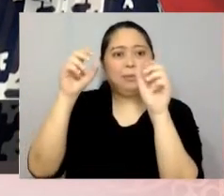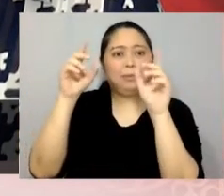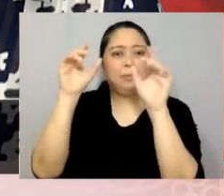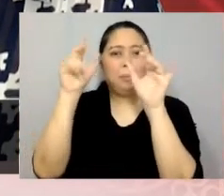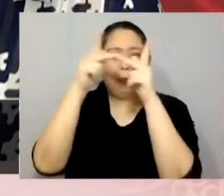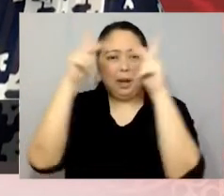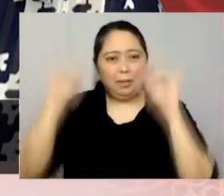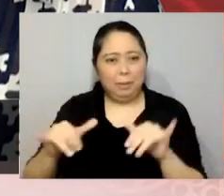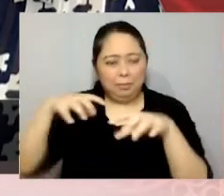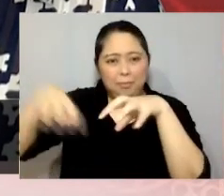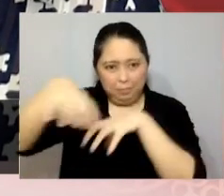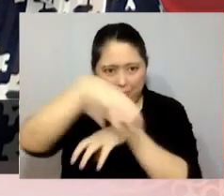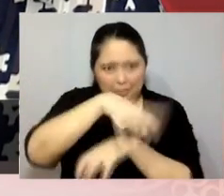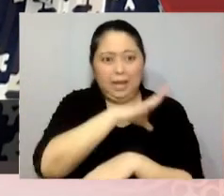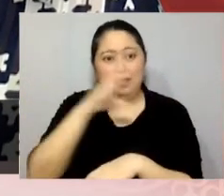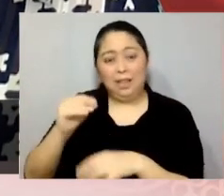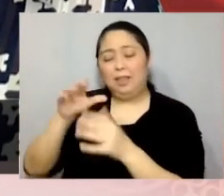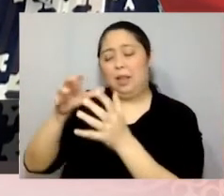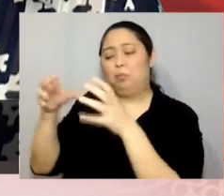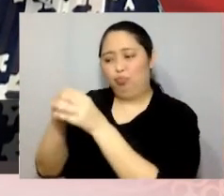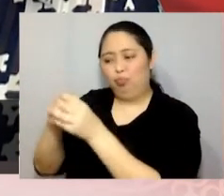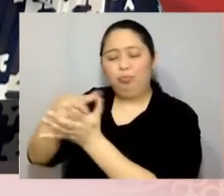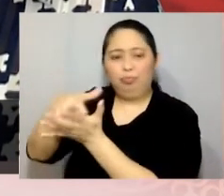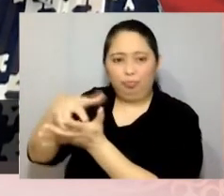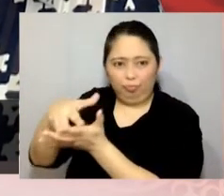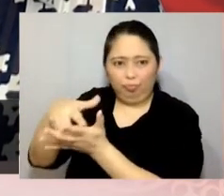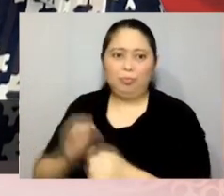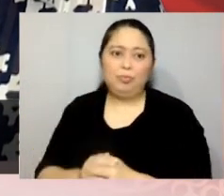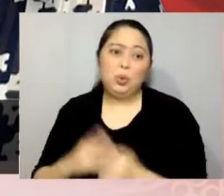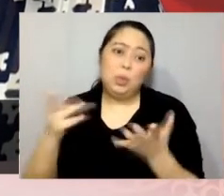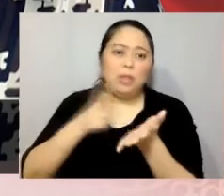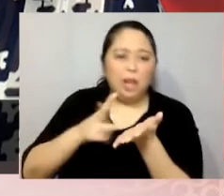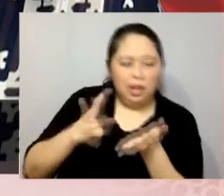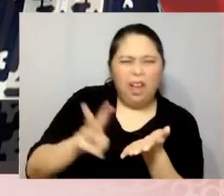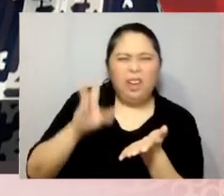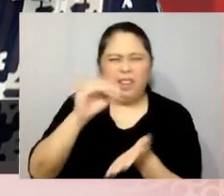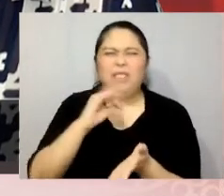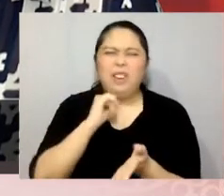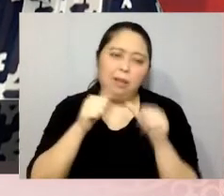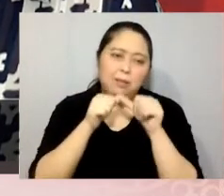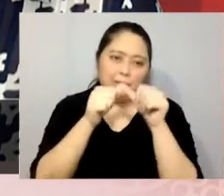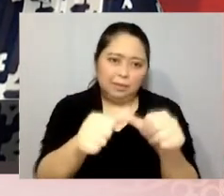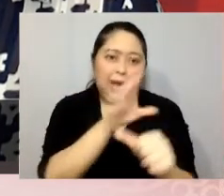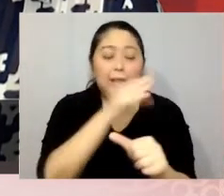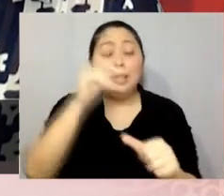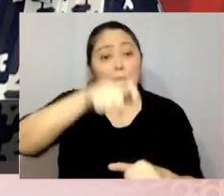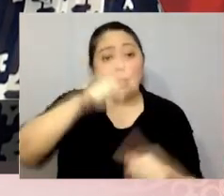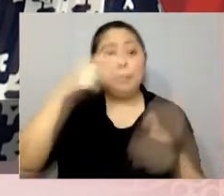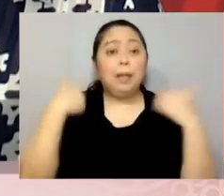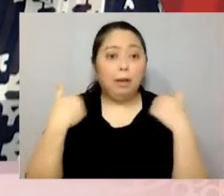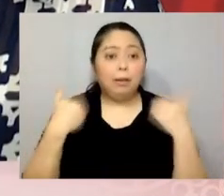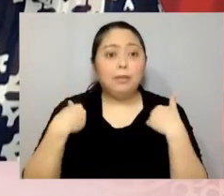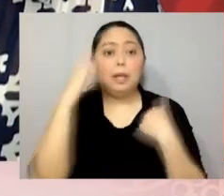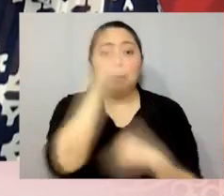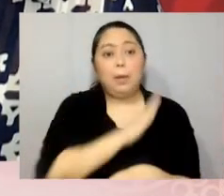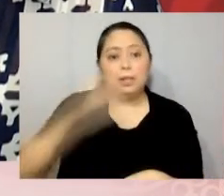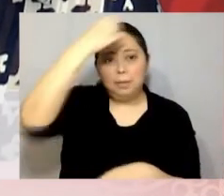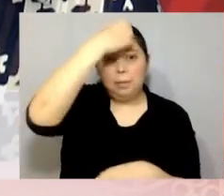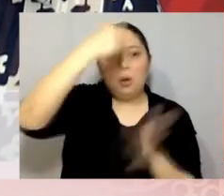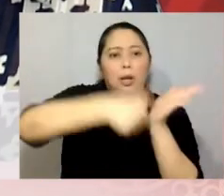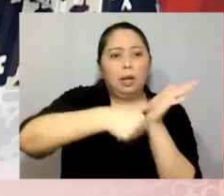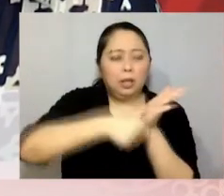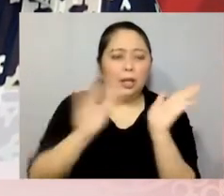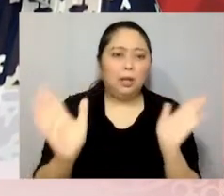masasayang po, and then the Bangsamoro, the COMELEC National should establish the Bangsamoro Electoral Office. Na